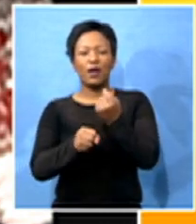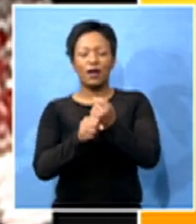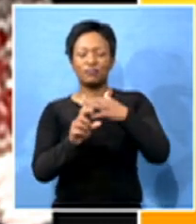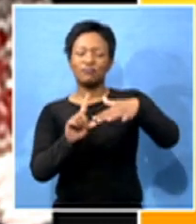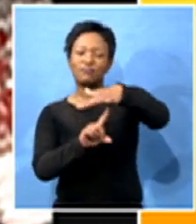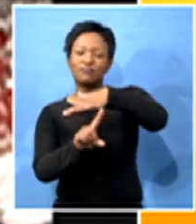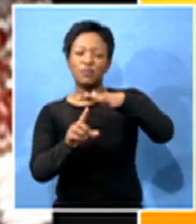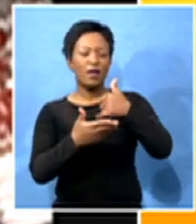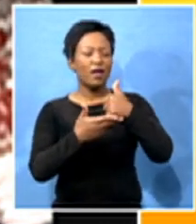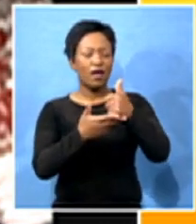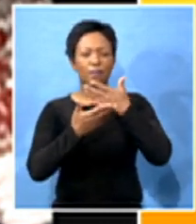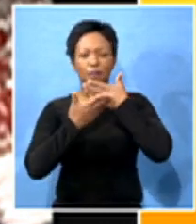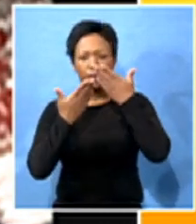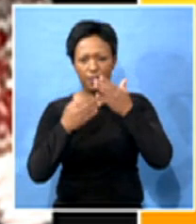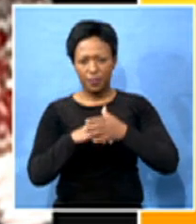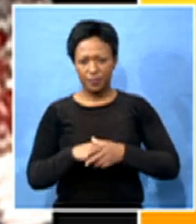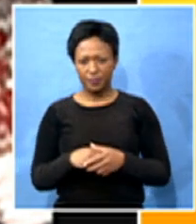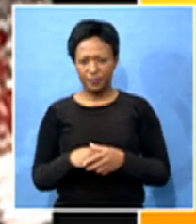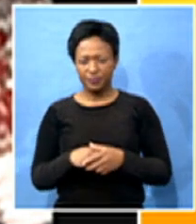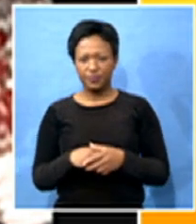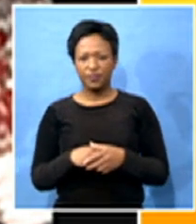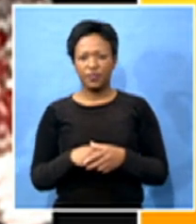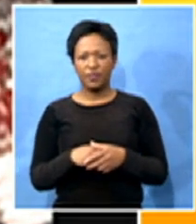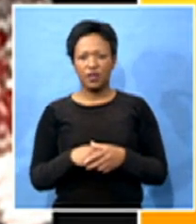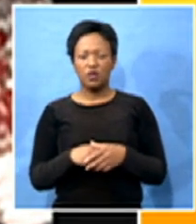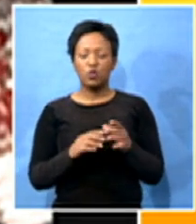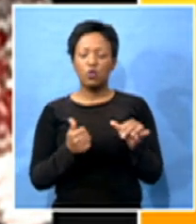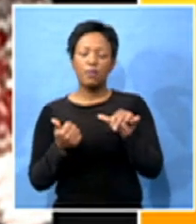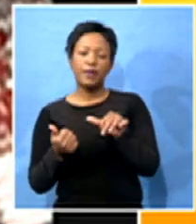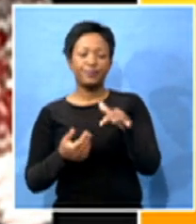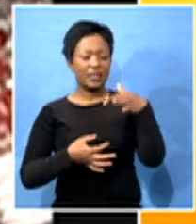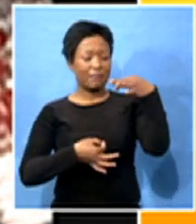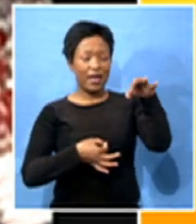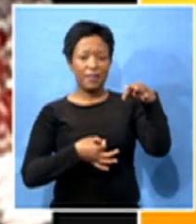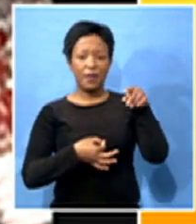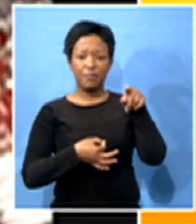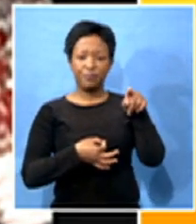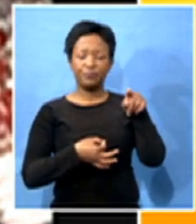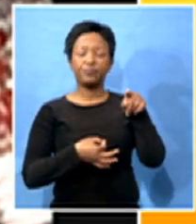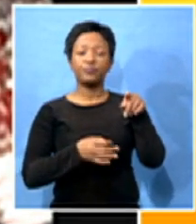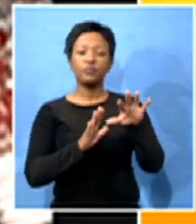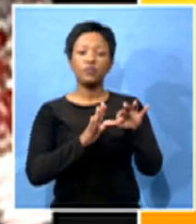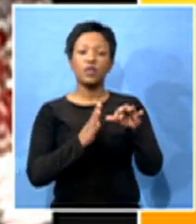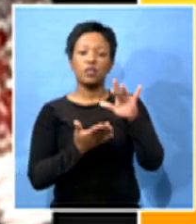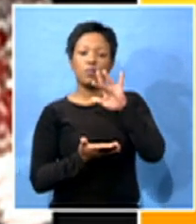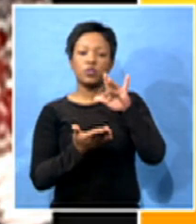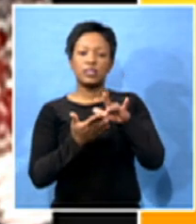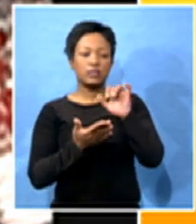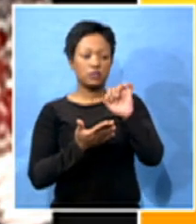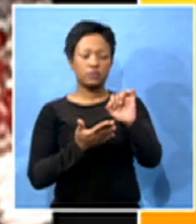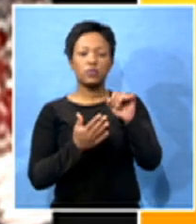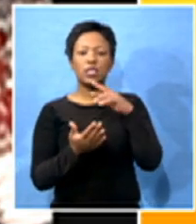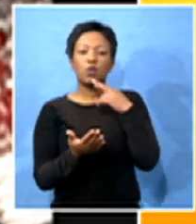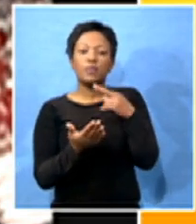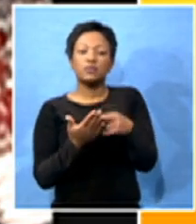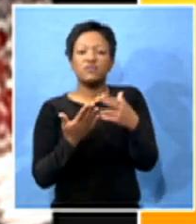help. I mean, let's come back to this paper and the position and recommendations that have actually come out